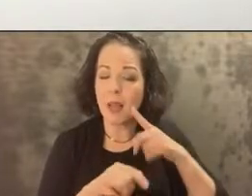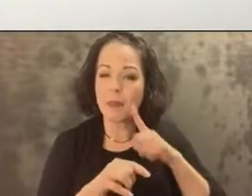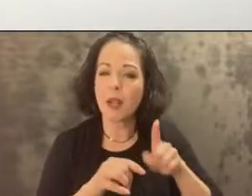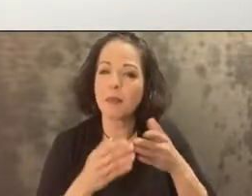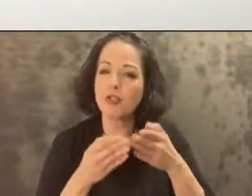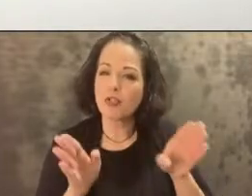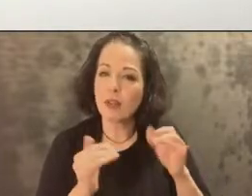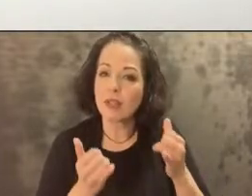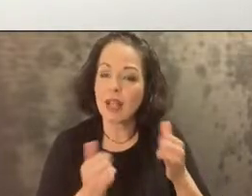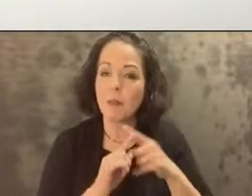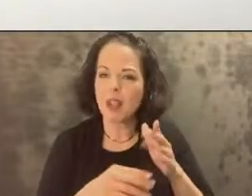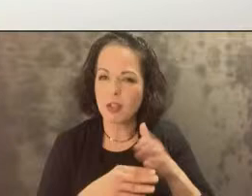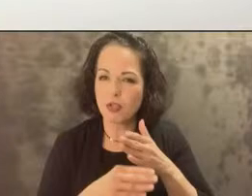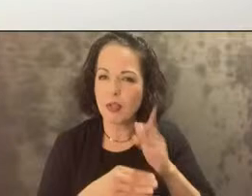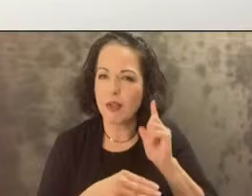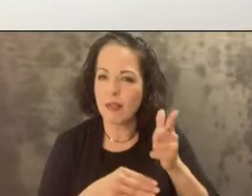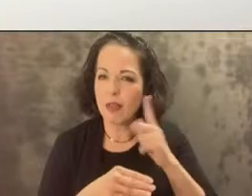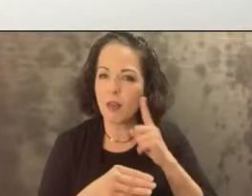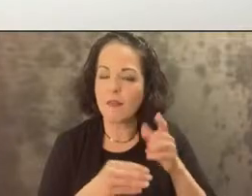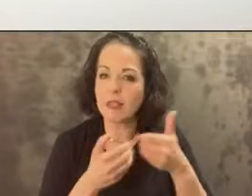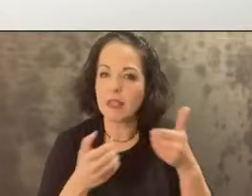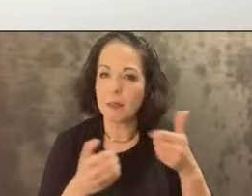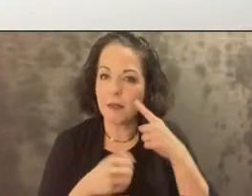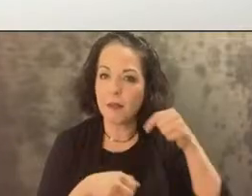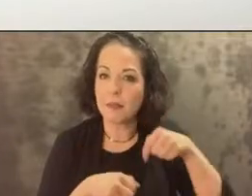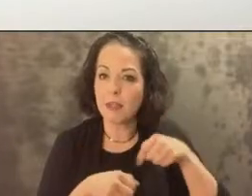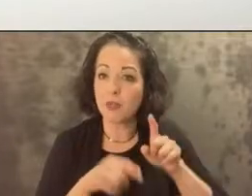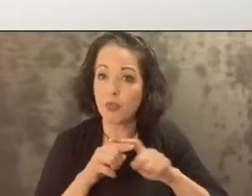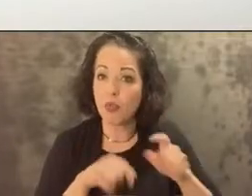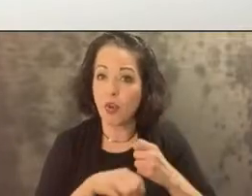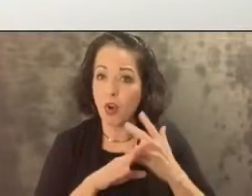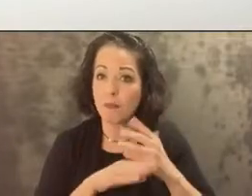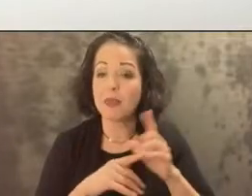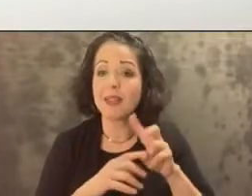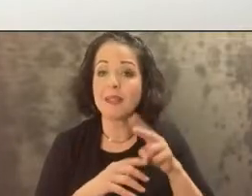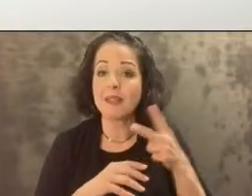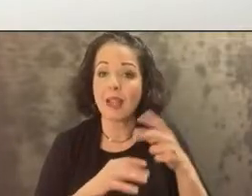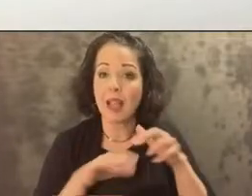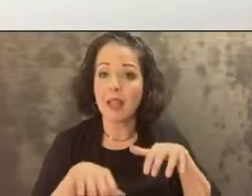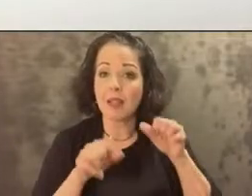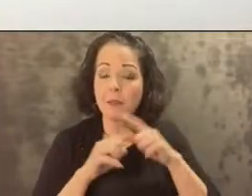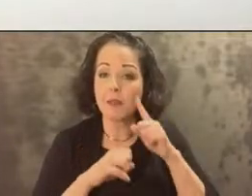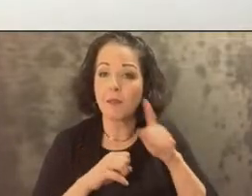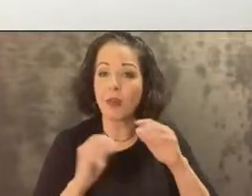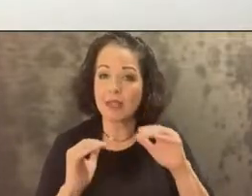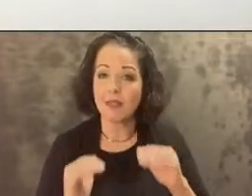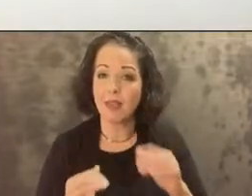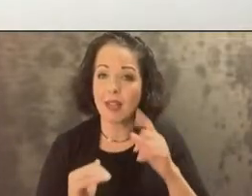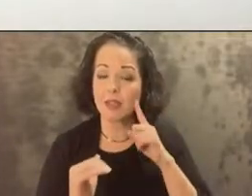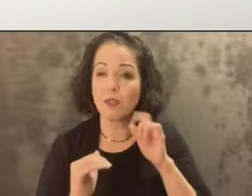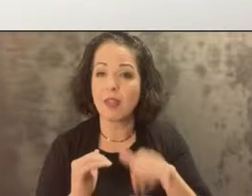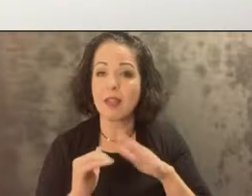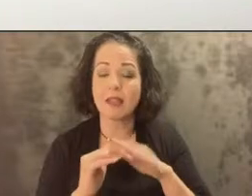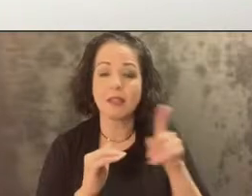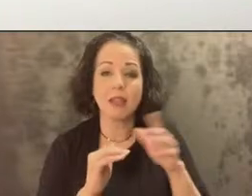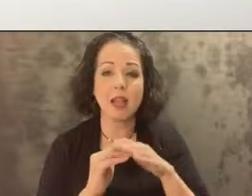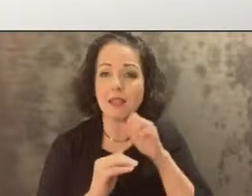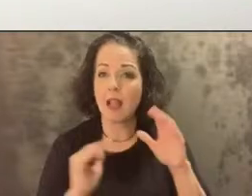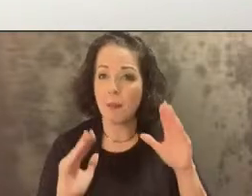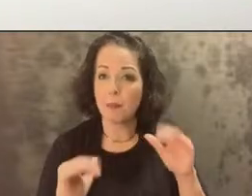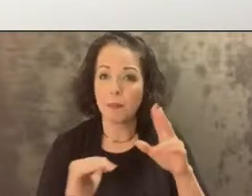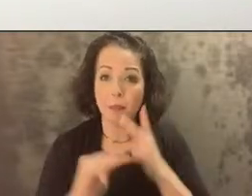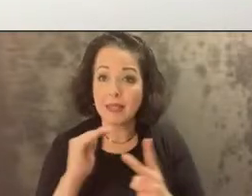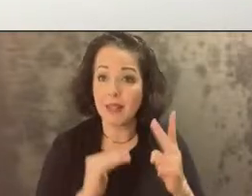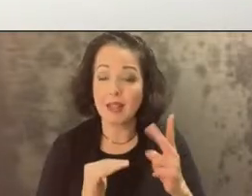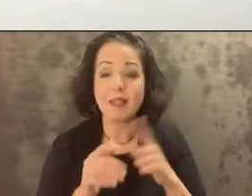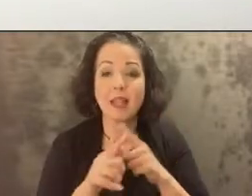but I'll share them separately, hopefully soon. Second, the adoption of disadvantage indices in the current pandemic was unprecedented, rapid, and